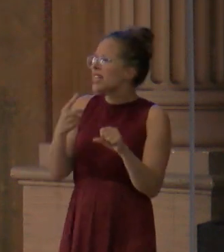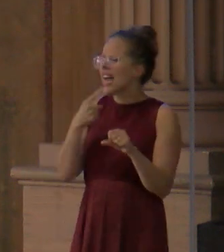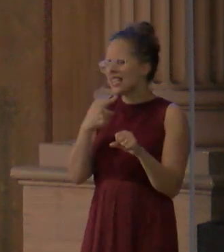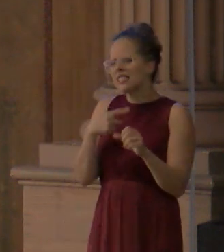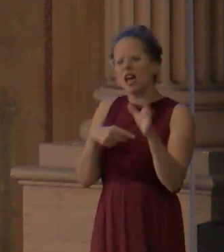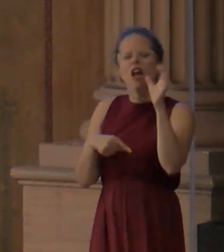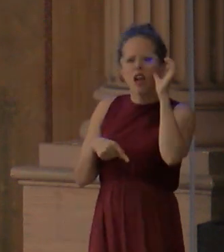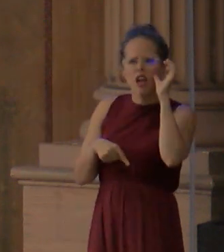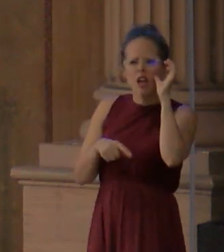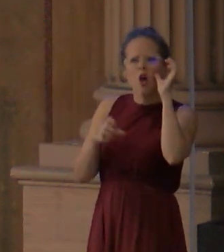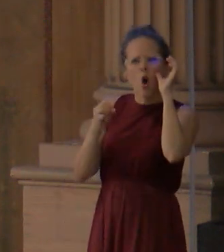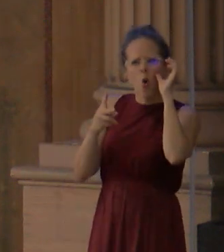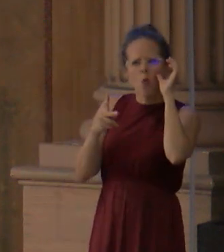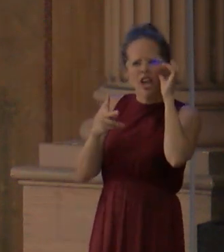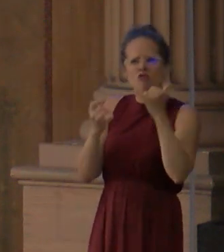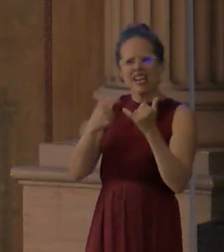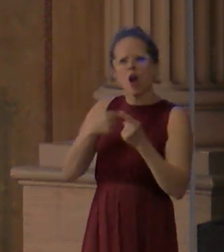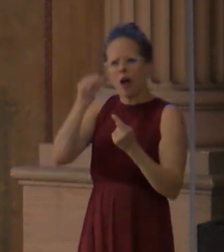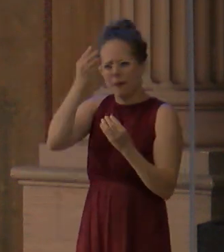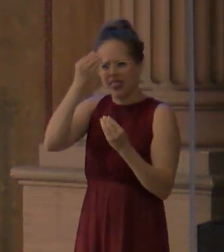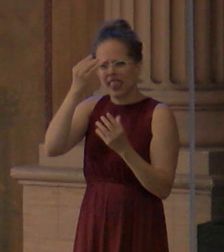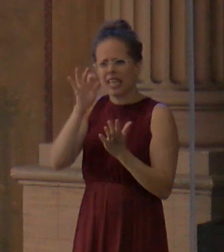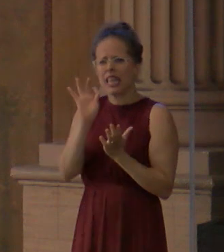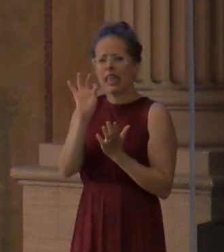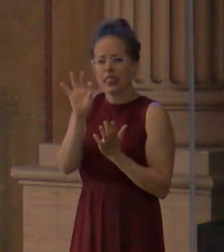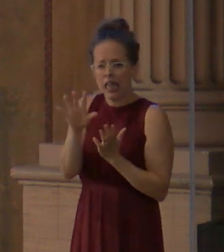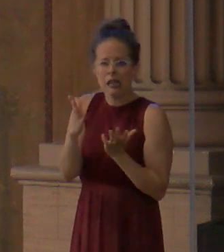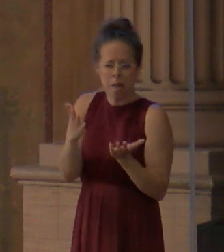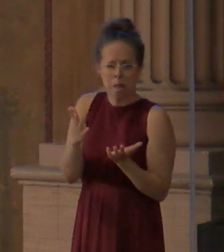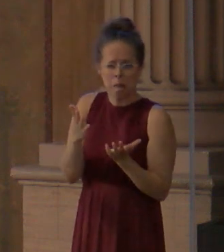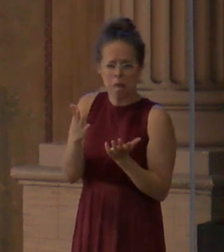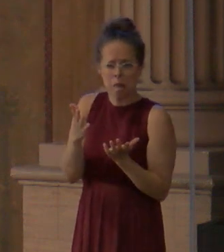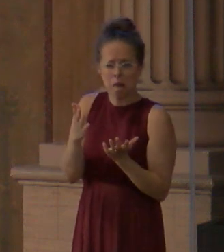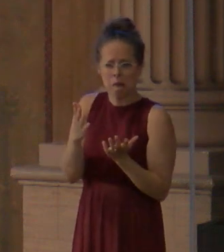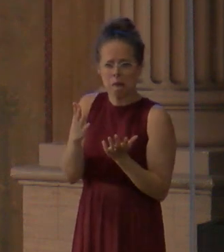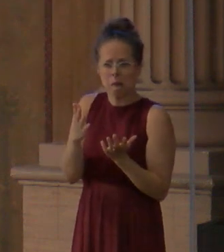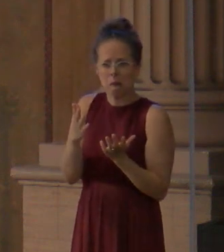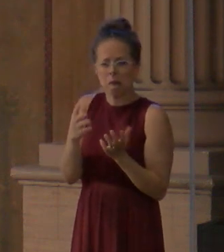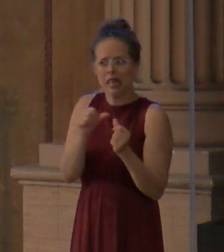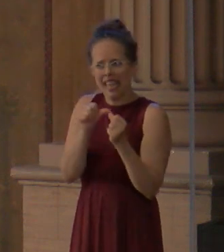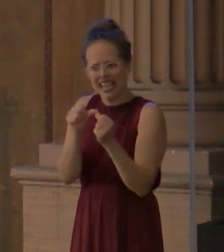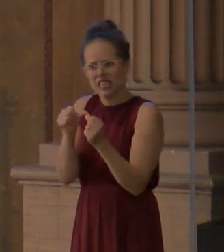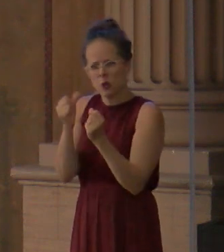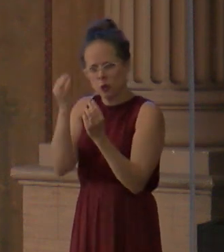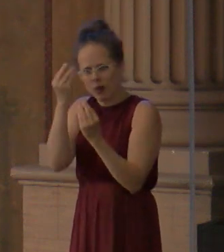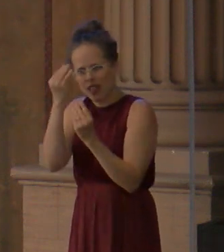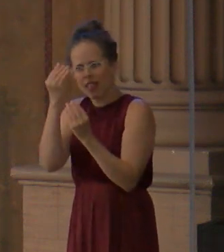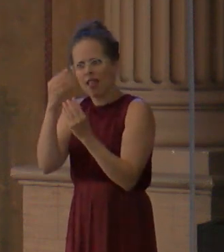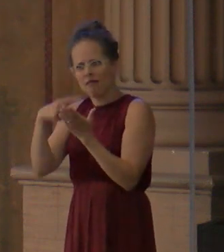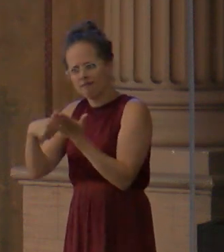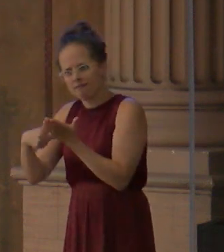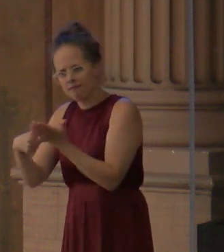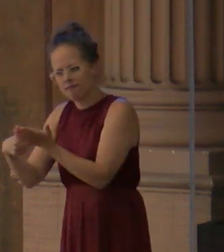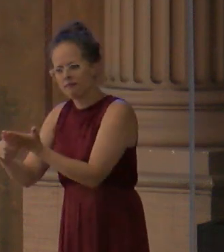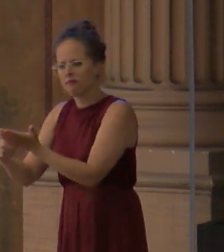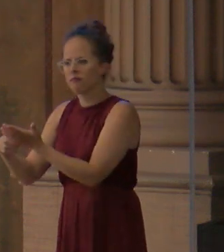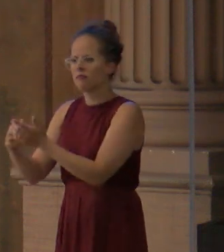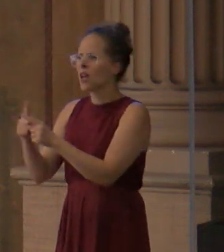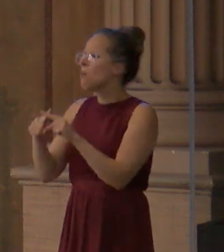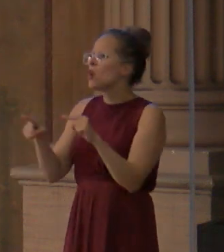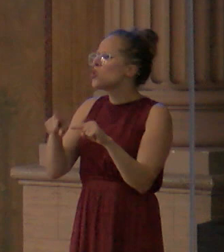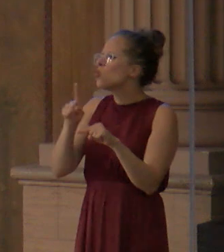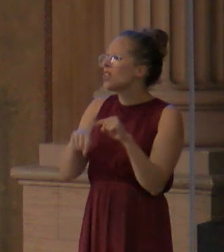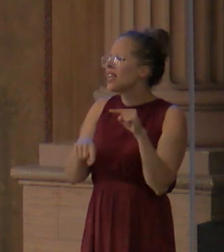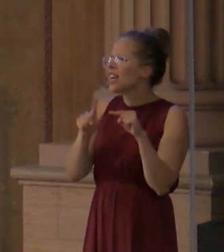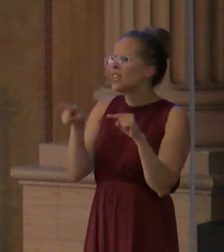I'm thinking. But there's wisdom in just saying that. But so often we fail. We just make quick judgments after reading just the